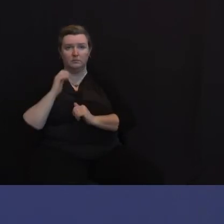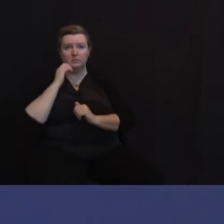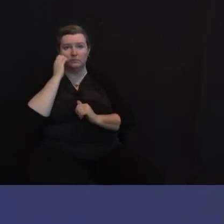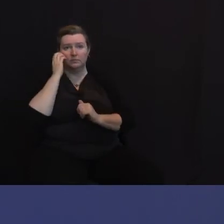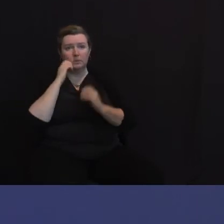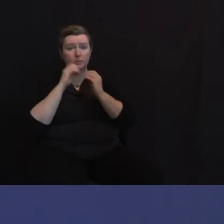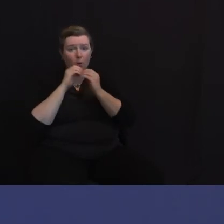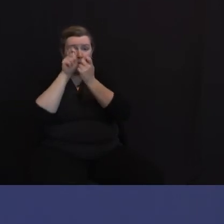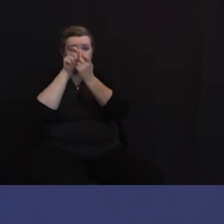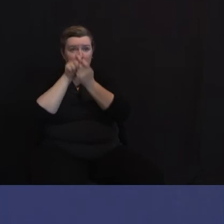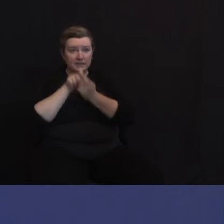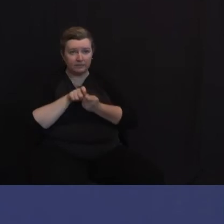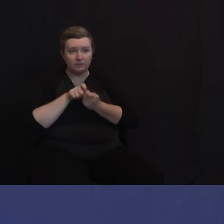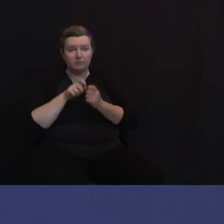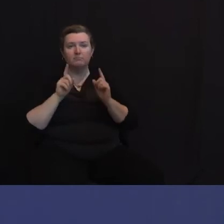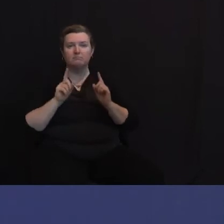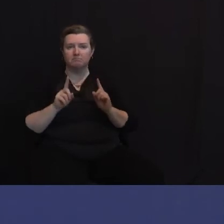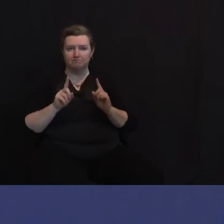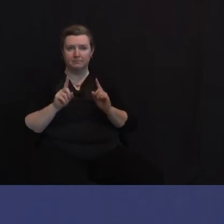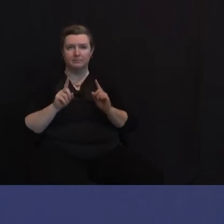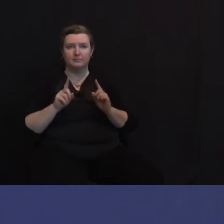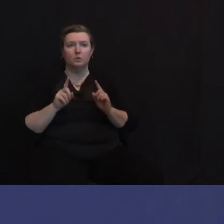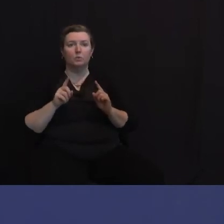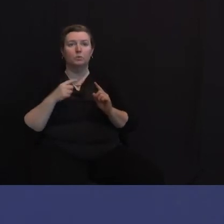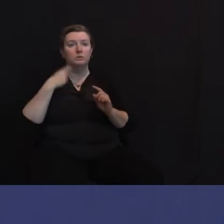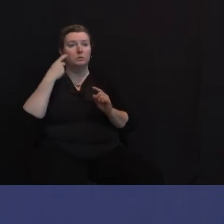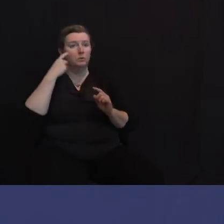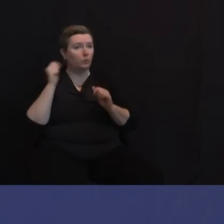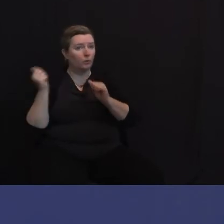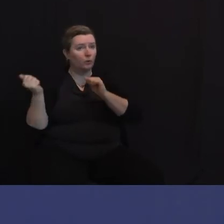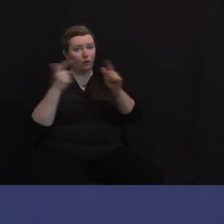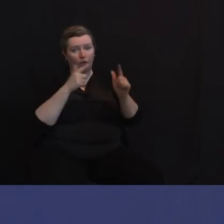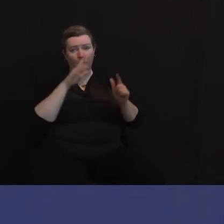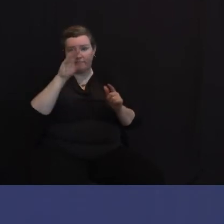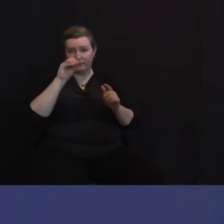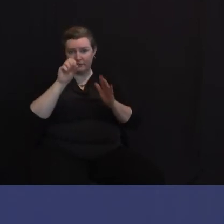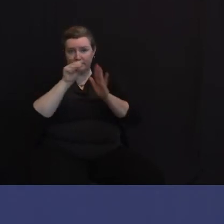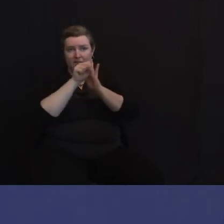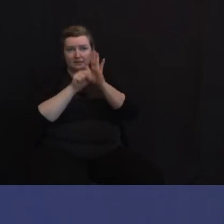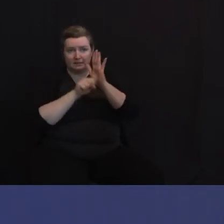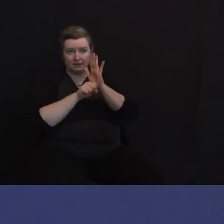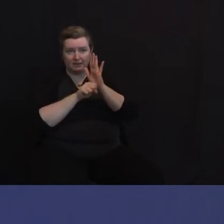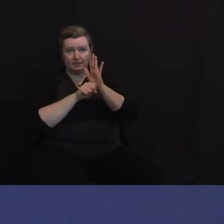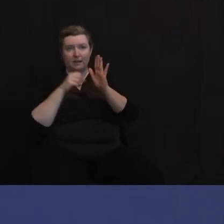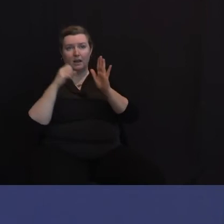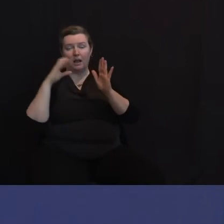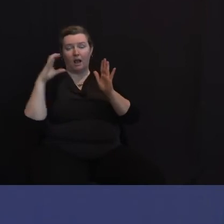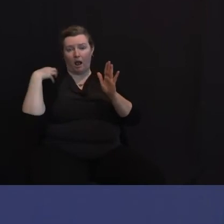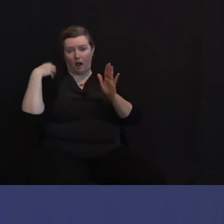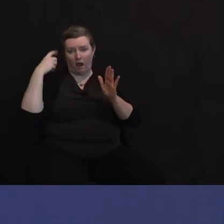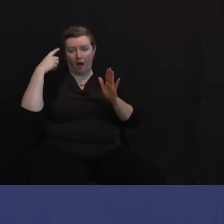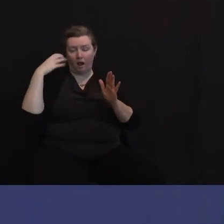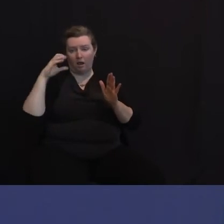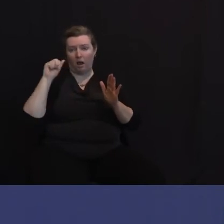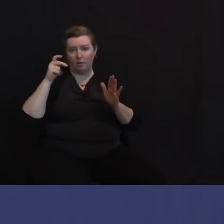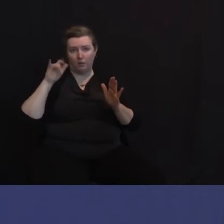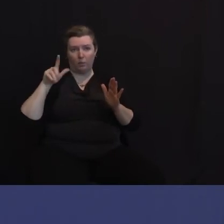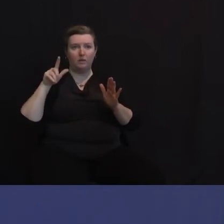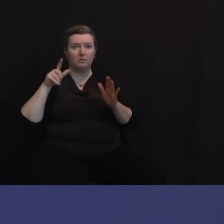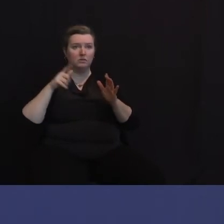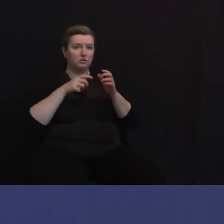has been noticed for all 50 capitals, including ours, right here in the capital city. I know Director Maples and